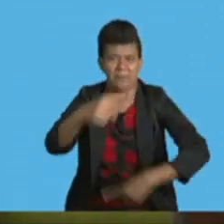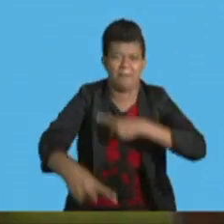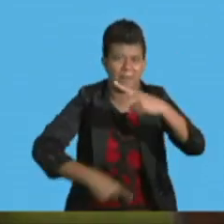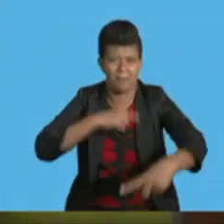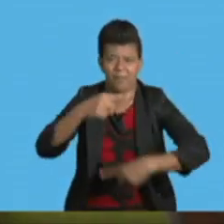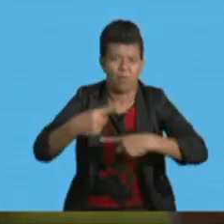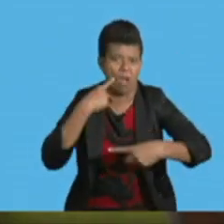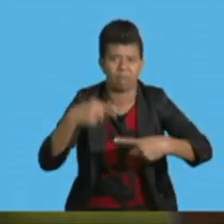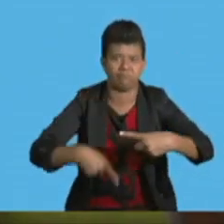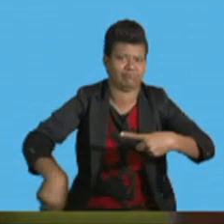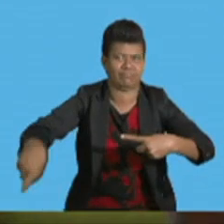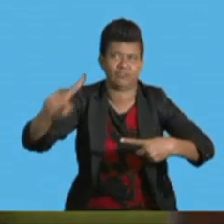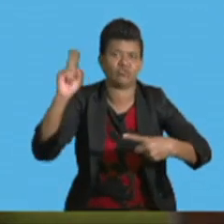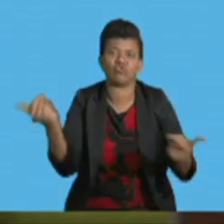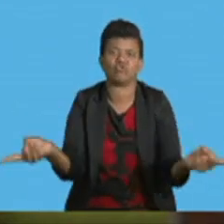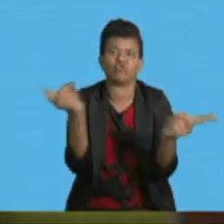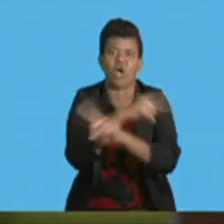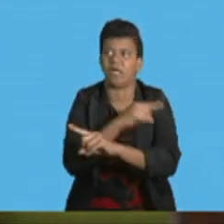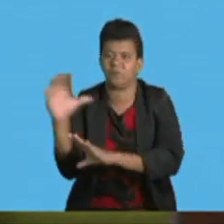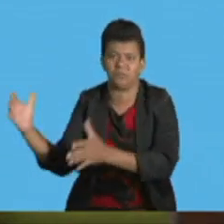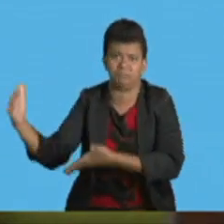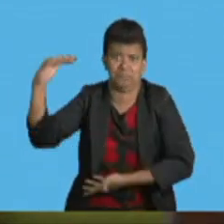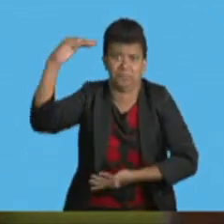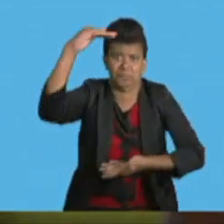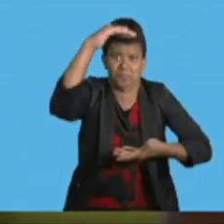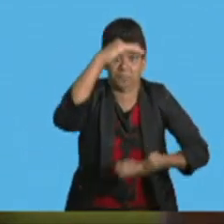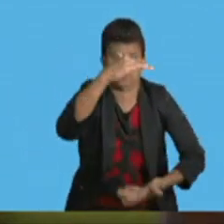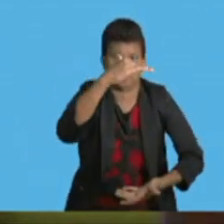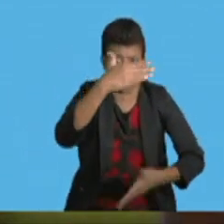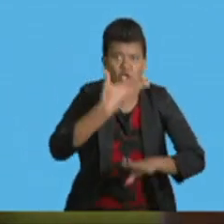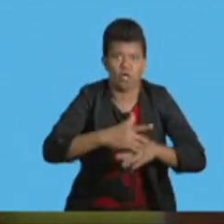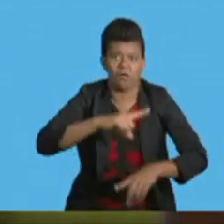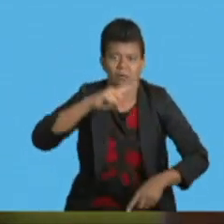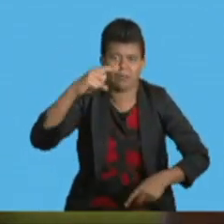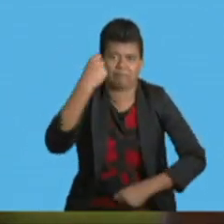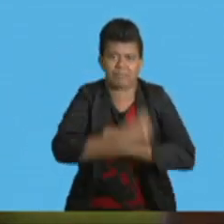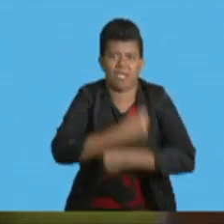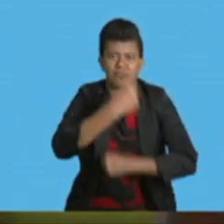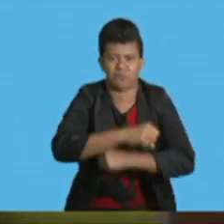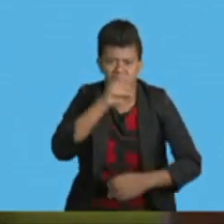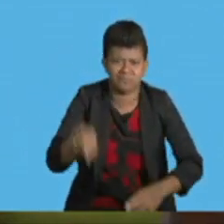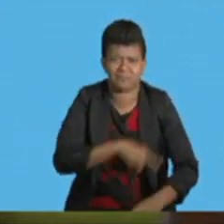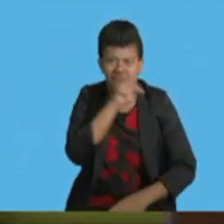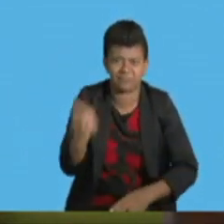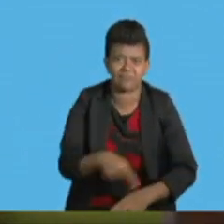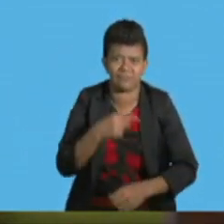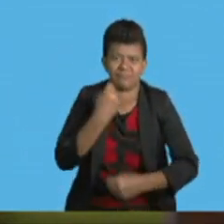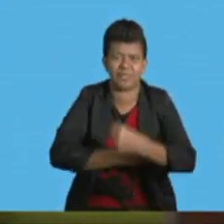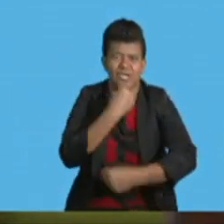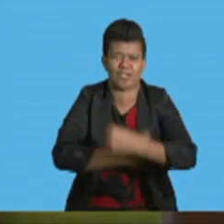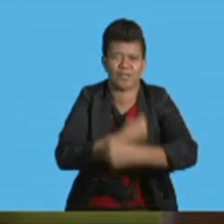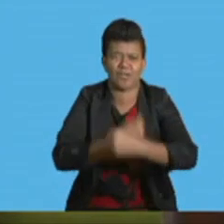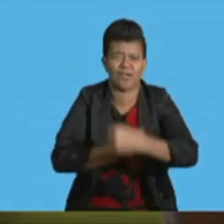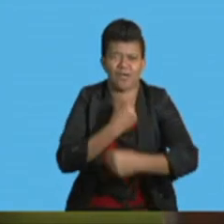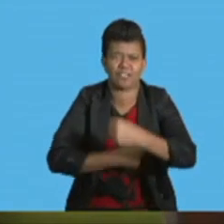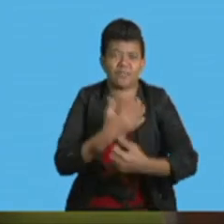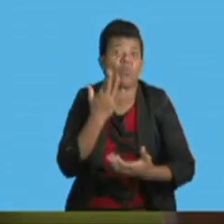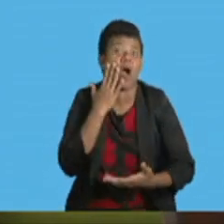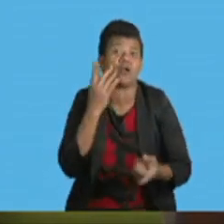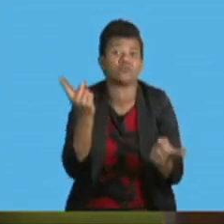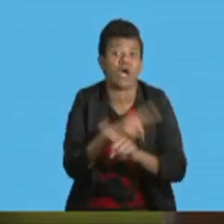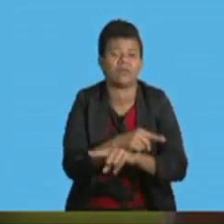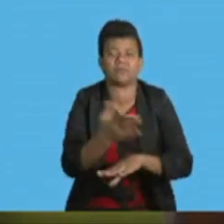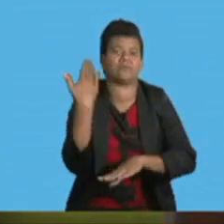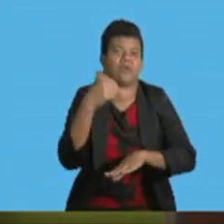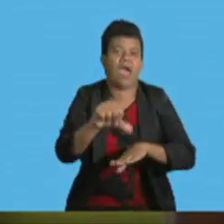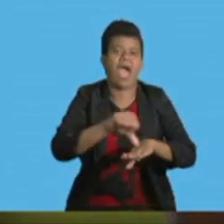Wailoa power station. Most of these works have been carried out during the Easter weekends and also during the Prophet Muhammad's birthday long weekend from